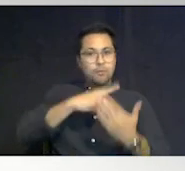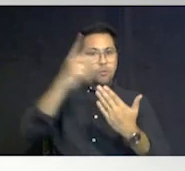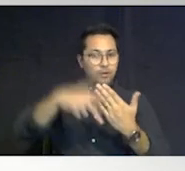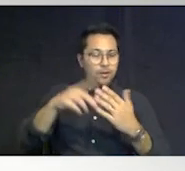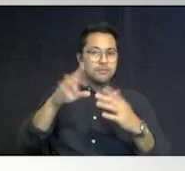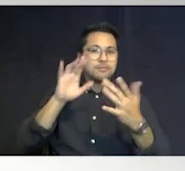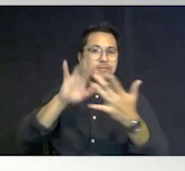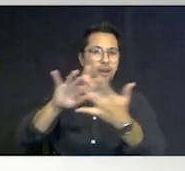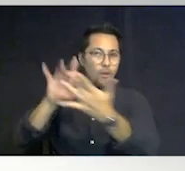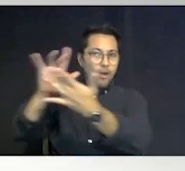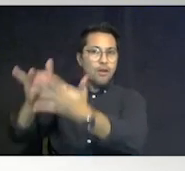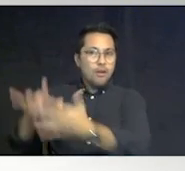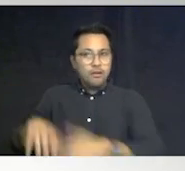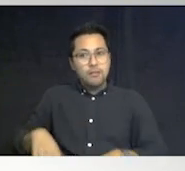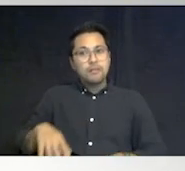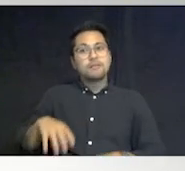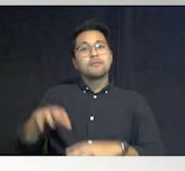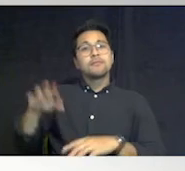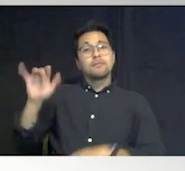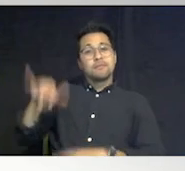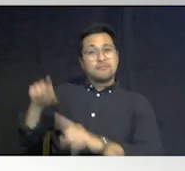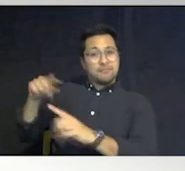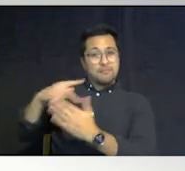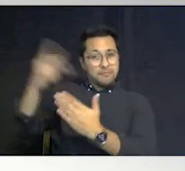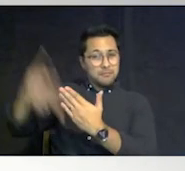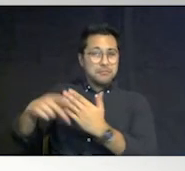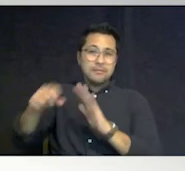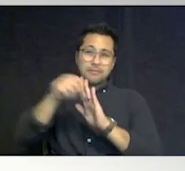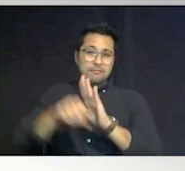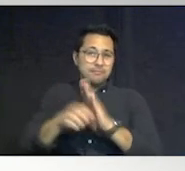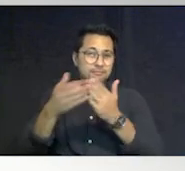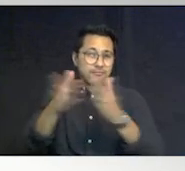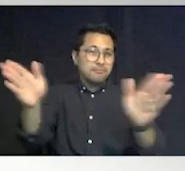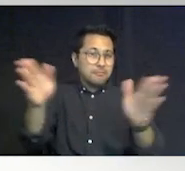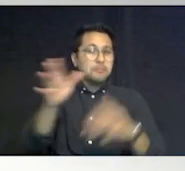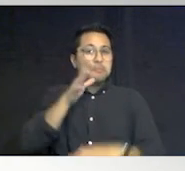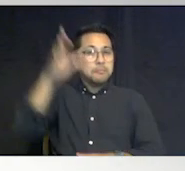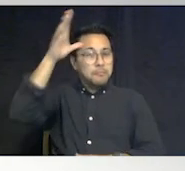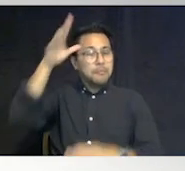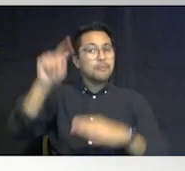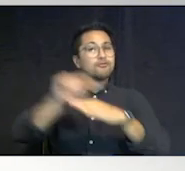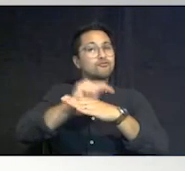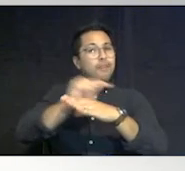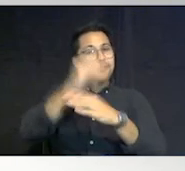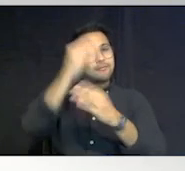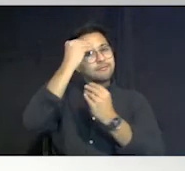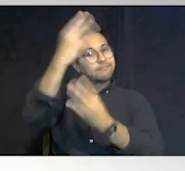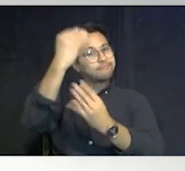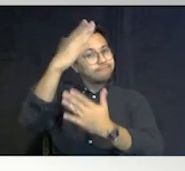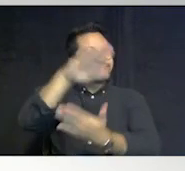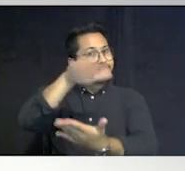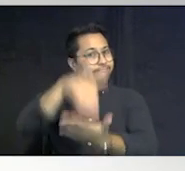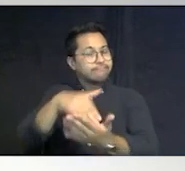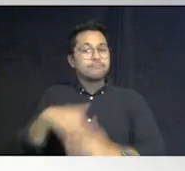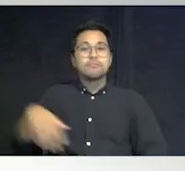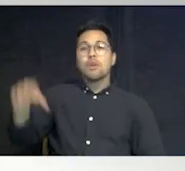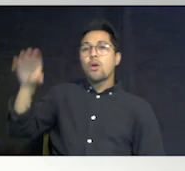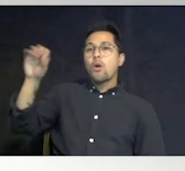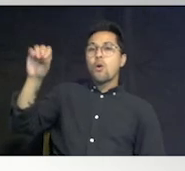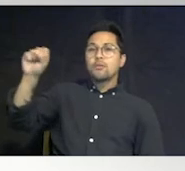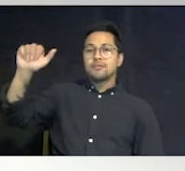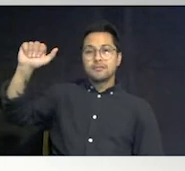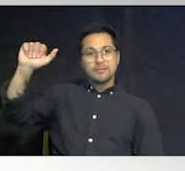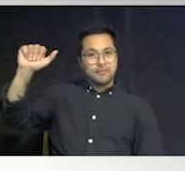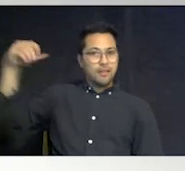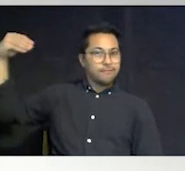Network on Disabilities. Family Network on Disabilities is your statewide parent training information center. So we are funded by OSEP up at the